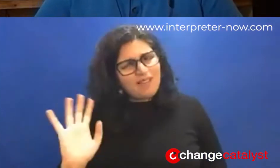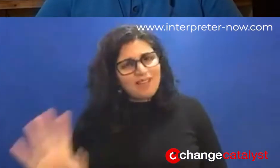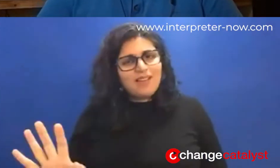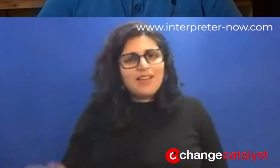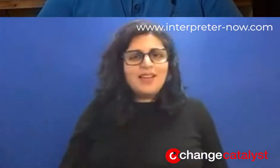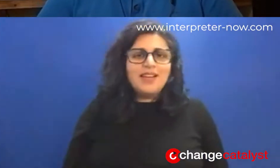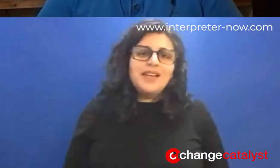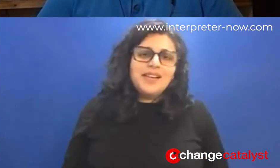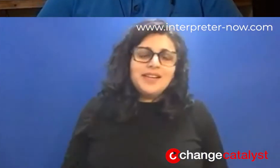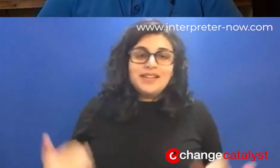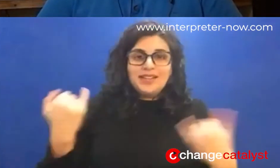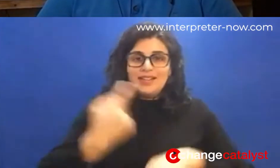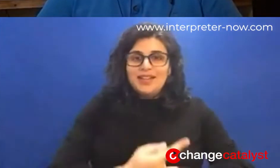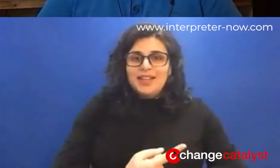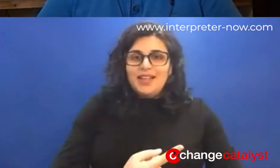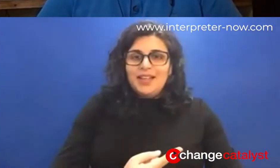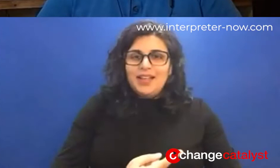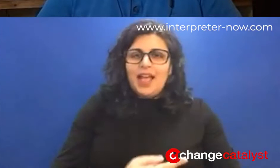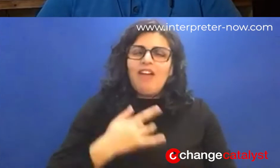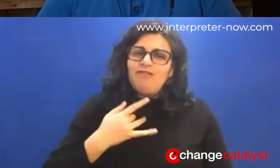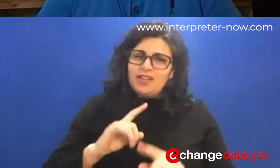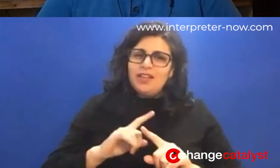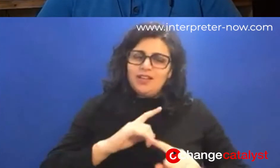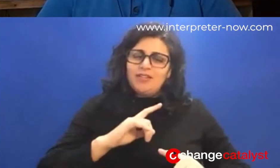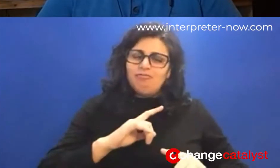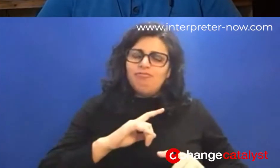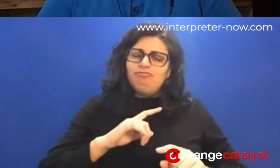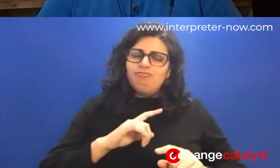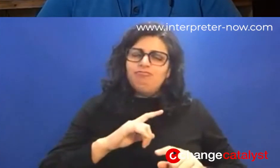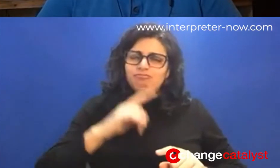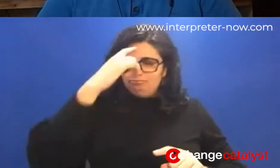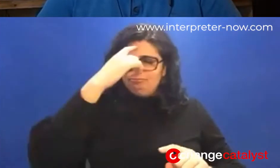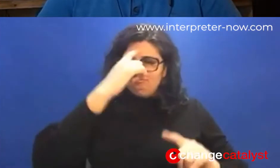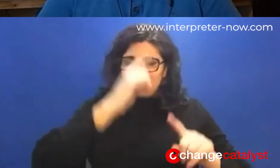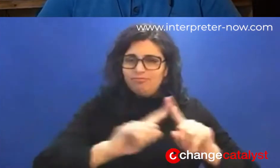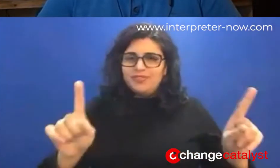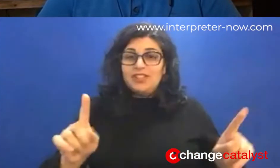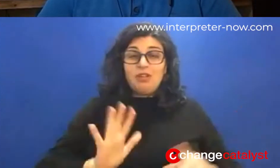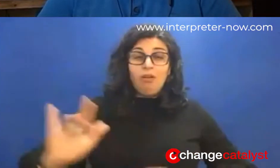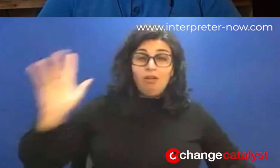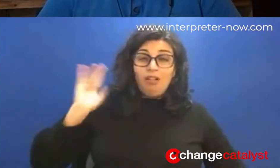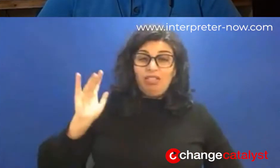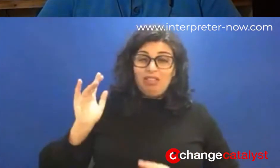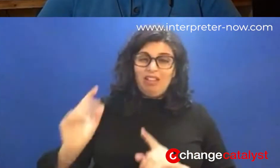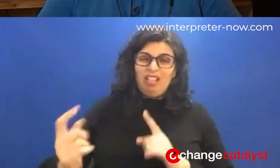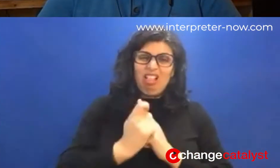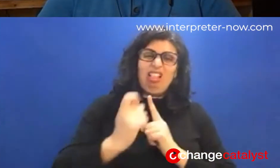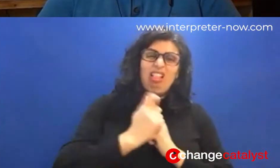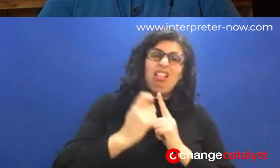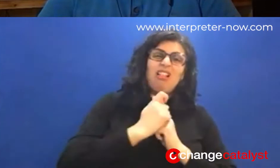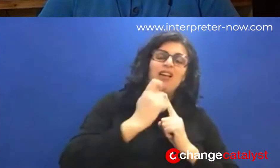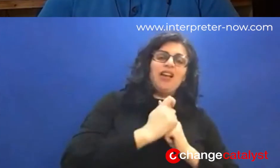today, I have a different attitude. In my earlier days, I would take a lot of those aggressions with